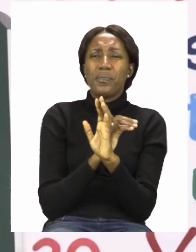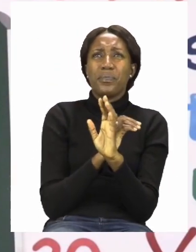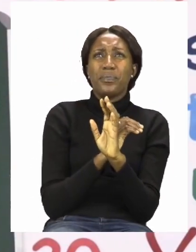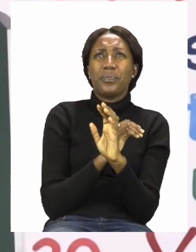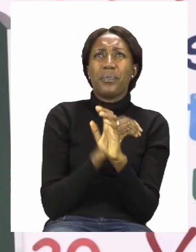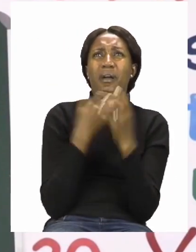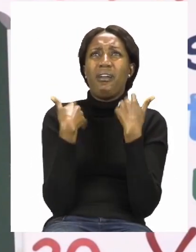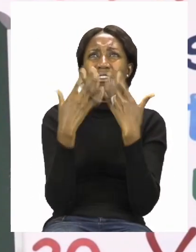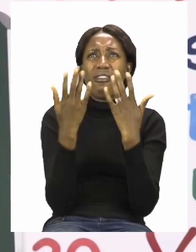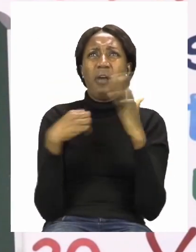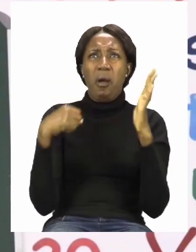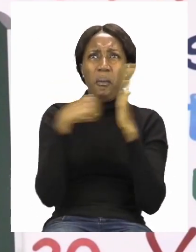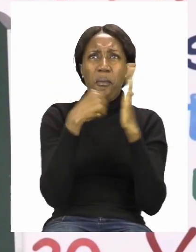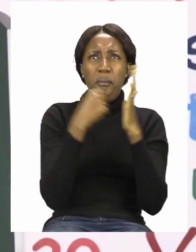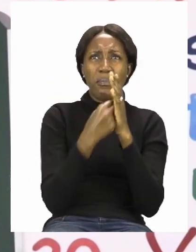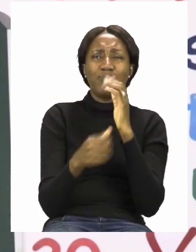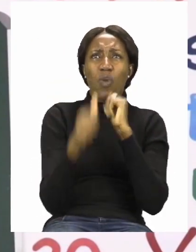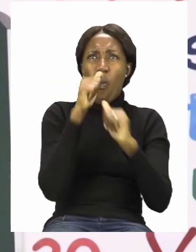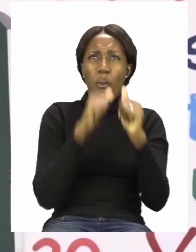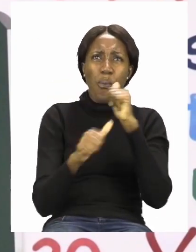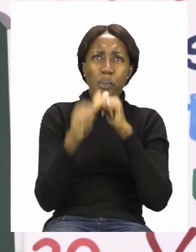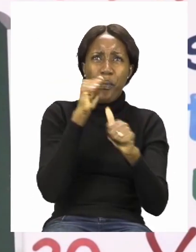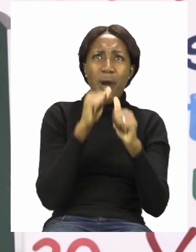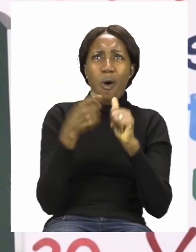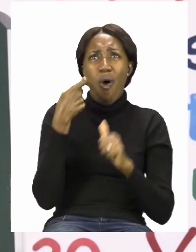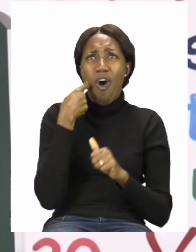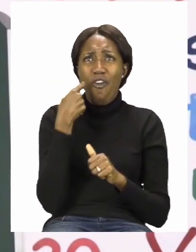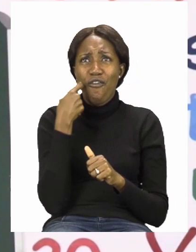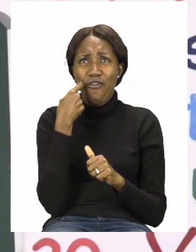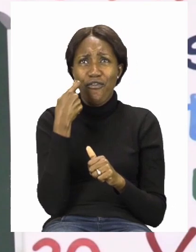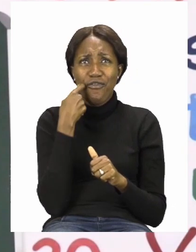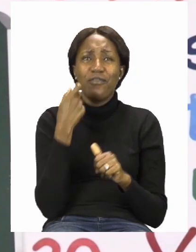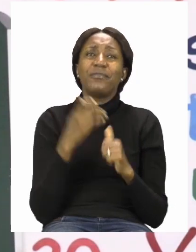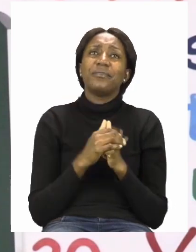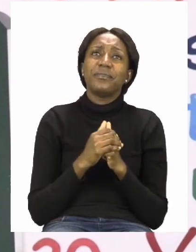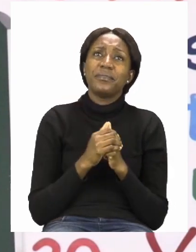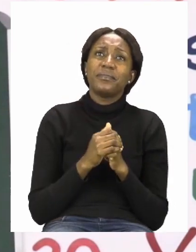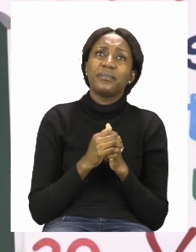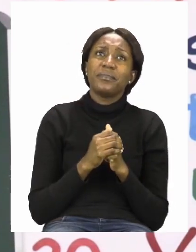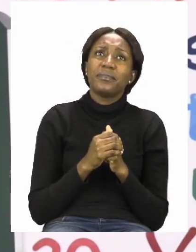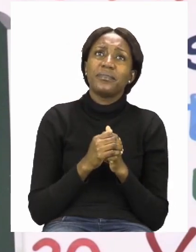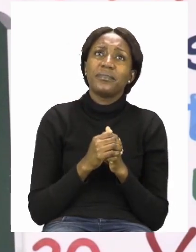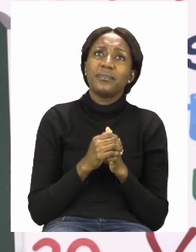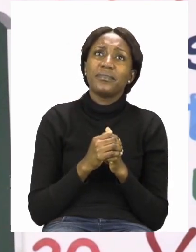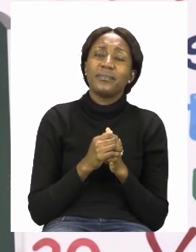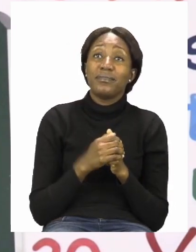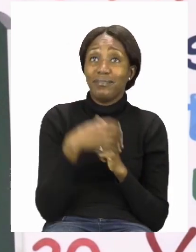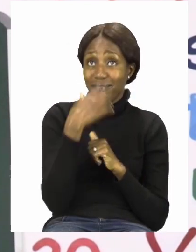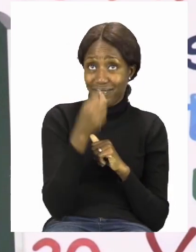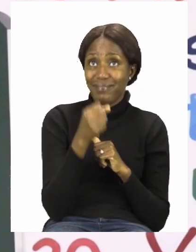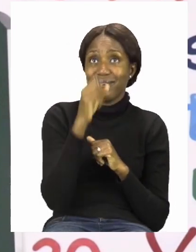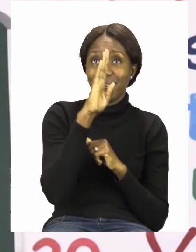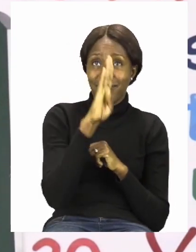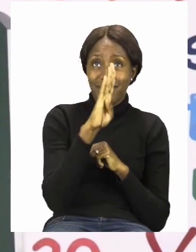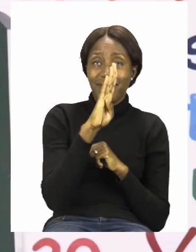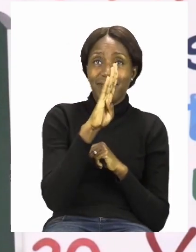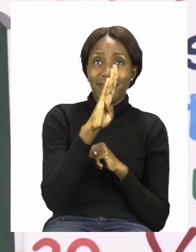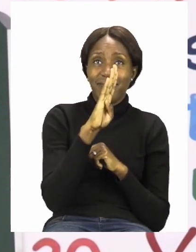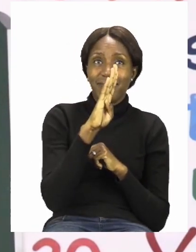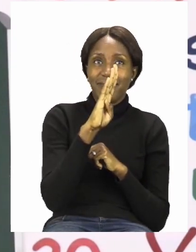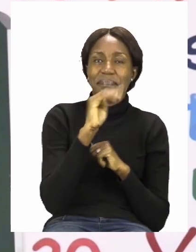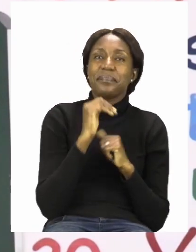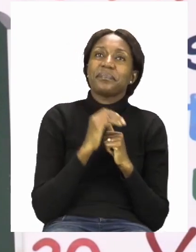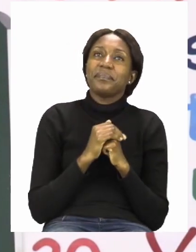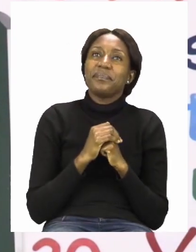fish as well. So the bear can also have a B, as you can see.